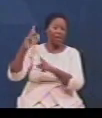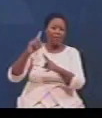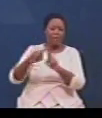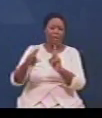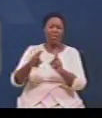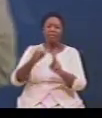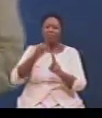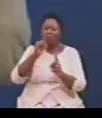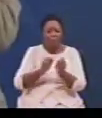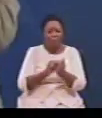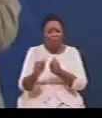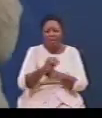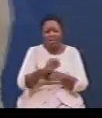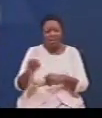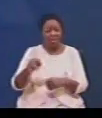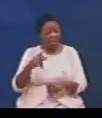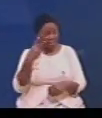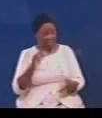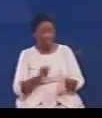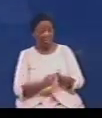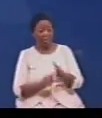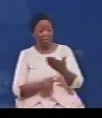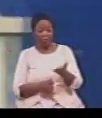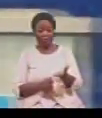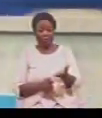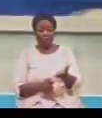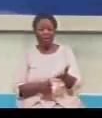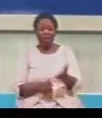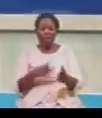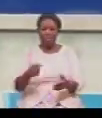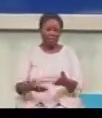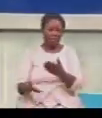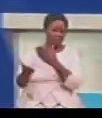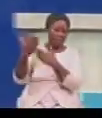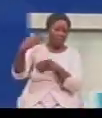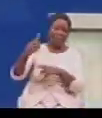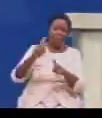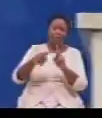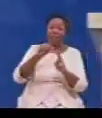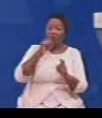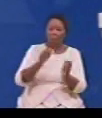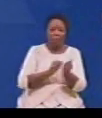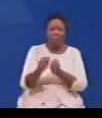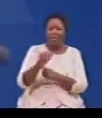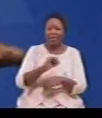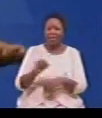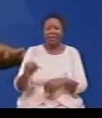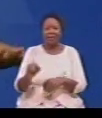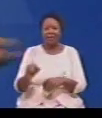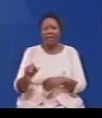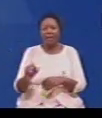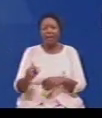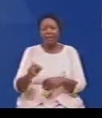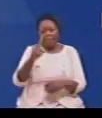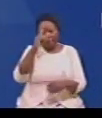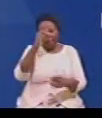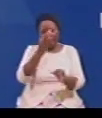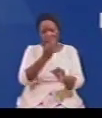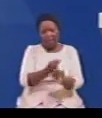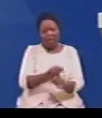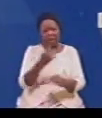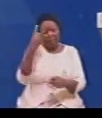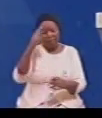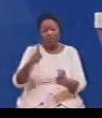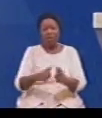not passing. Look at that. The past, but not passing faith for